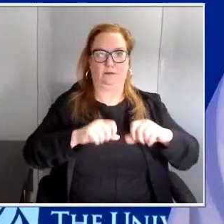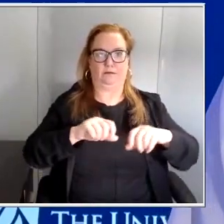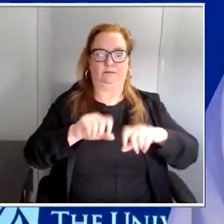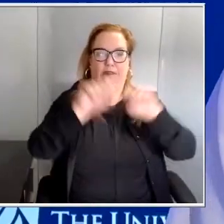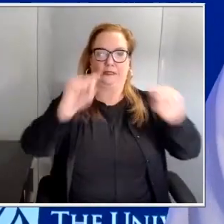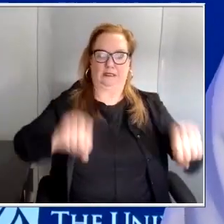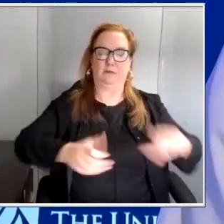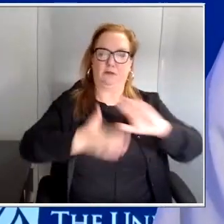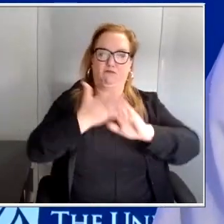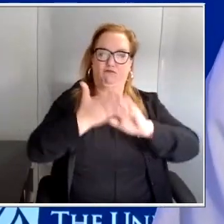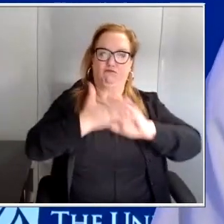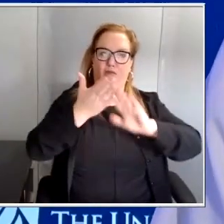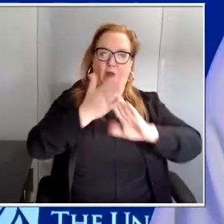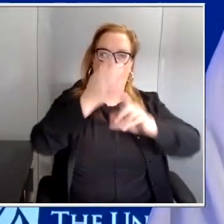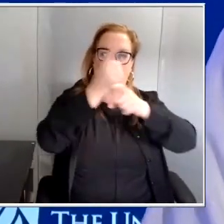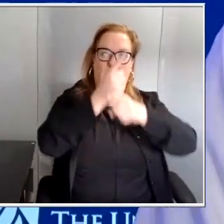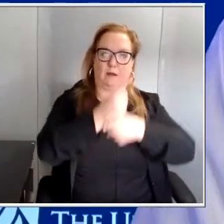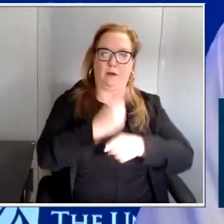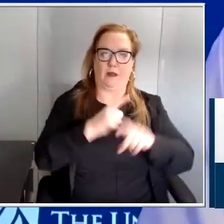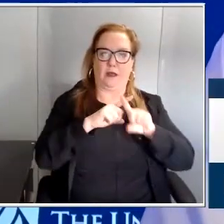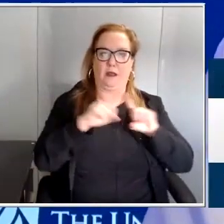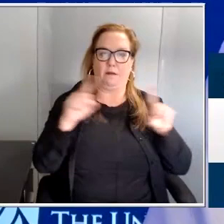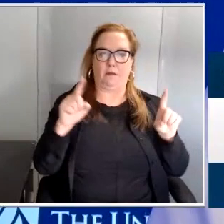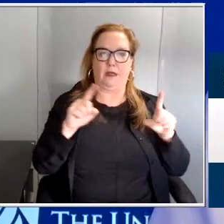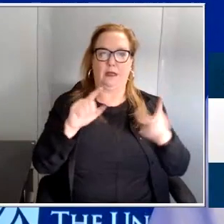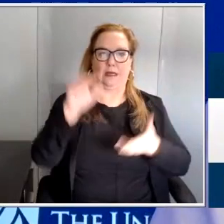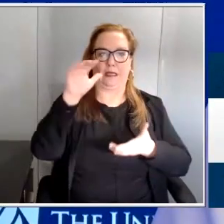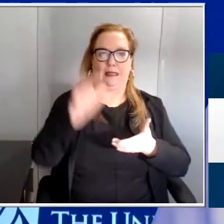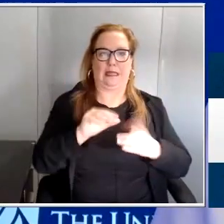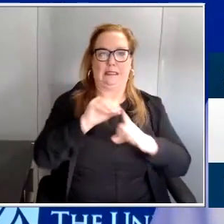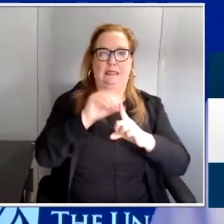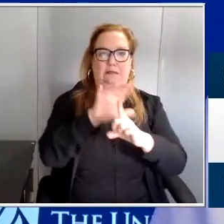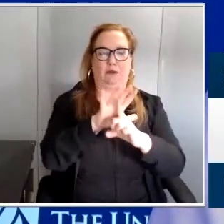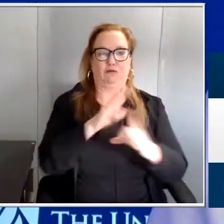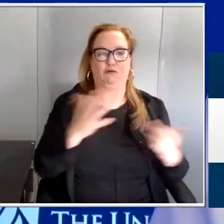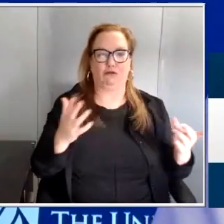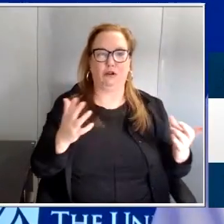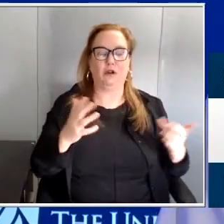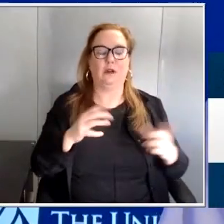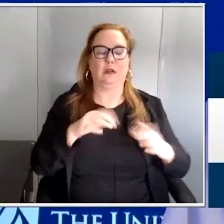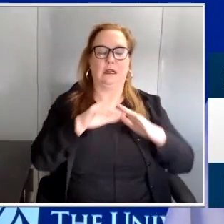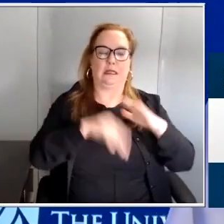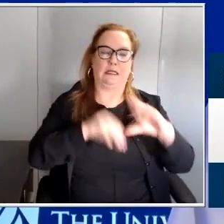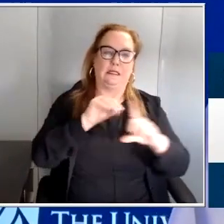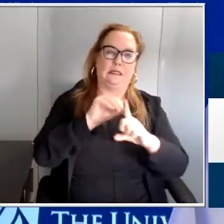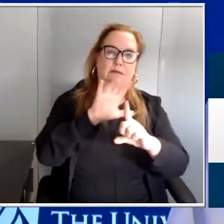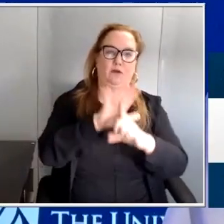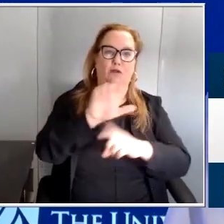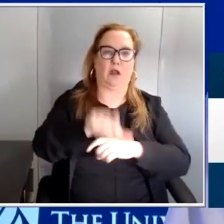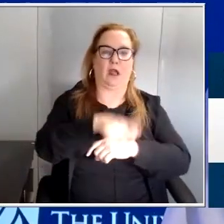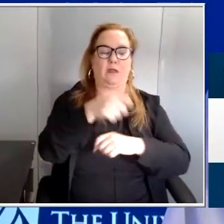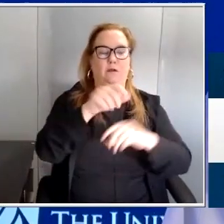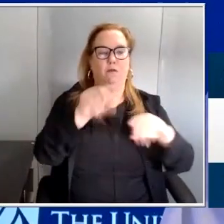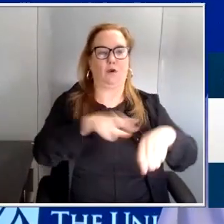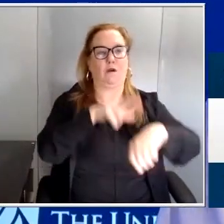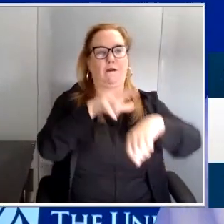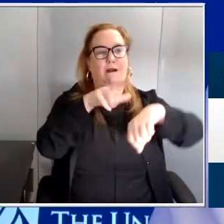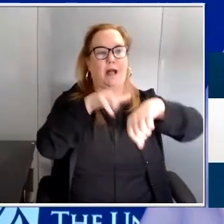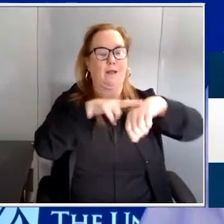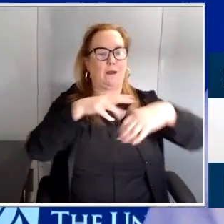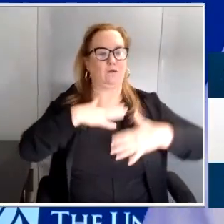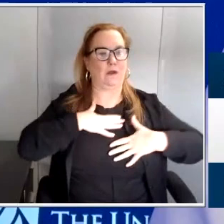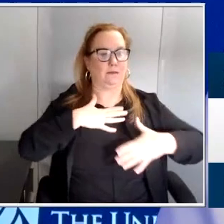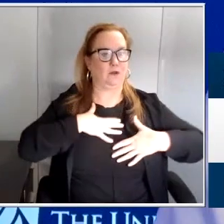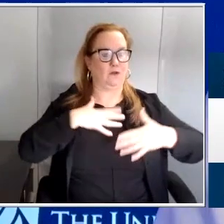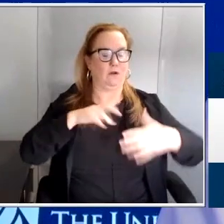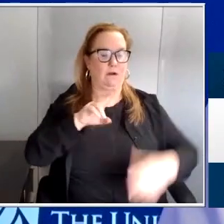should, but to your point, there was certainly less exposure there. There was less exposure to those other more common respiratory viruses,